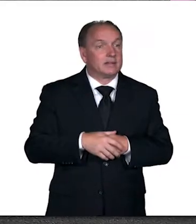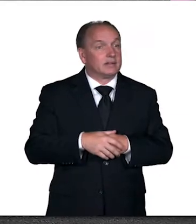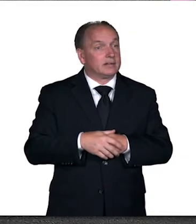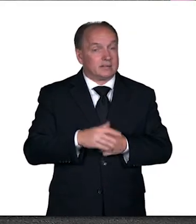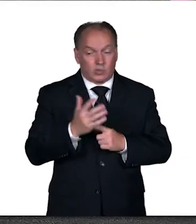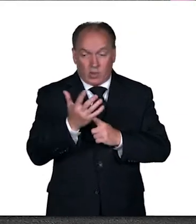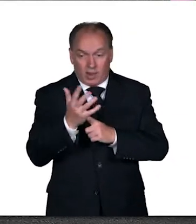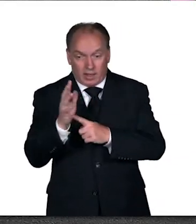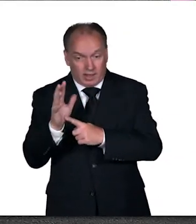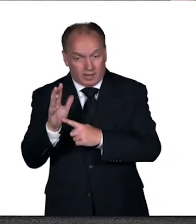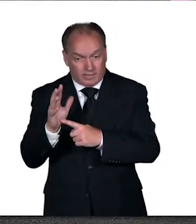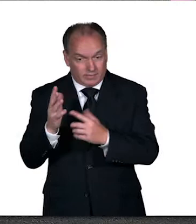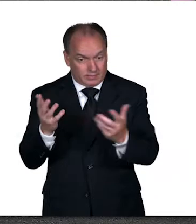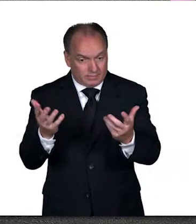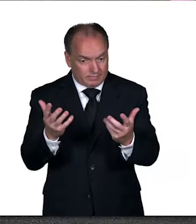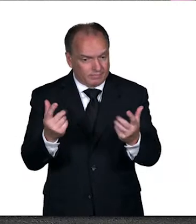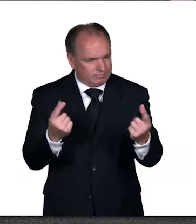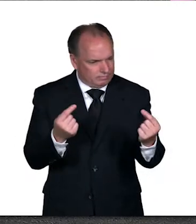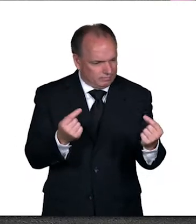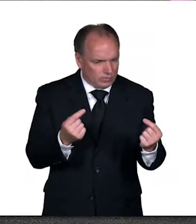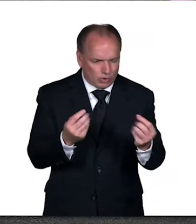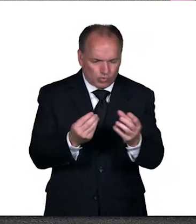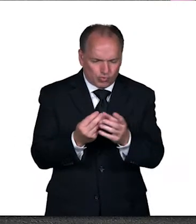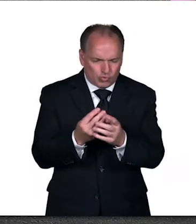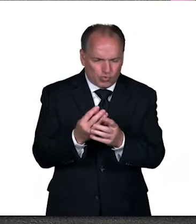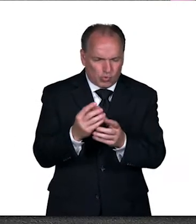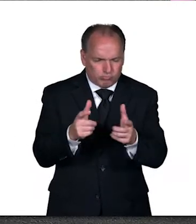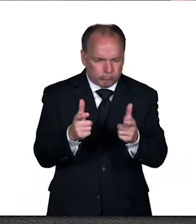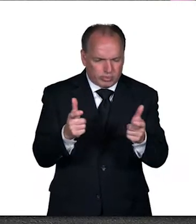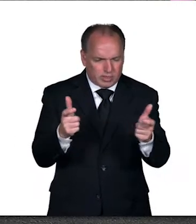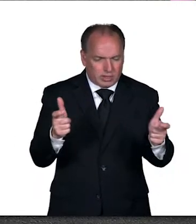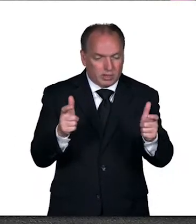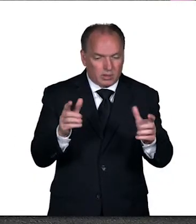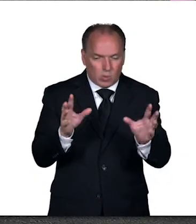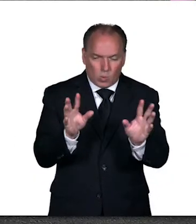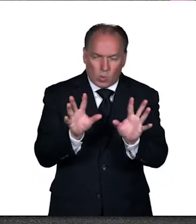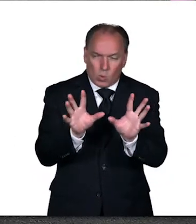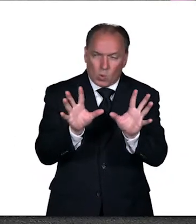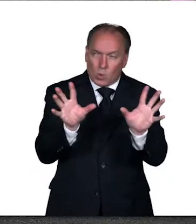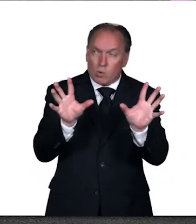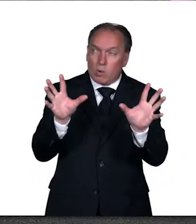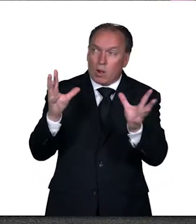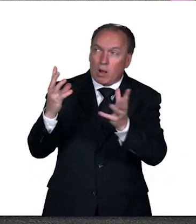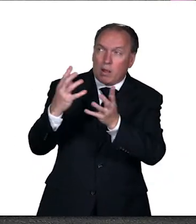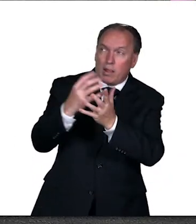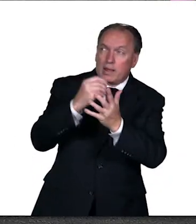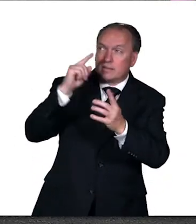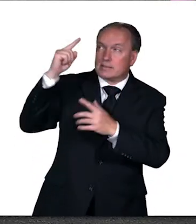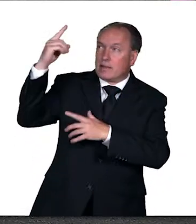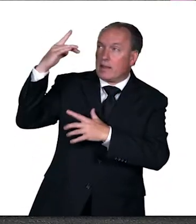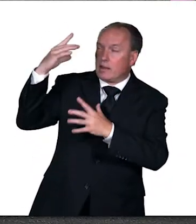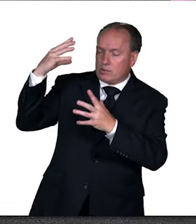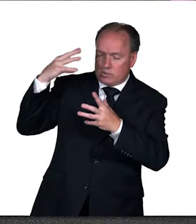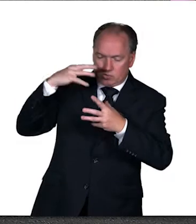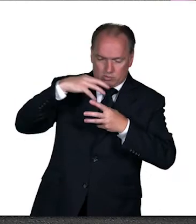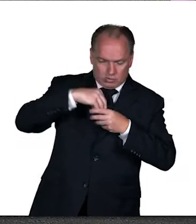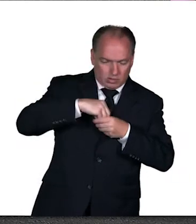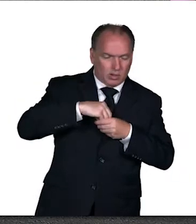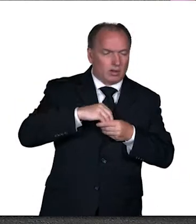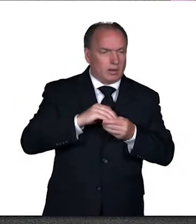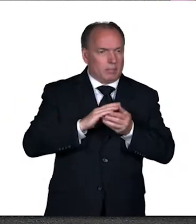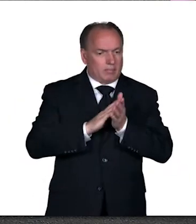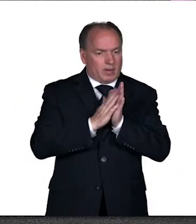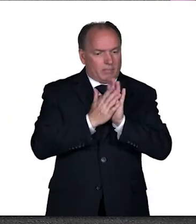So the leaves grow really big, and they collect sunlight to make food for the